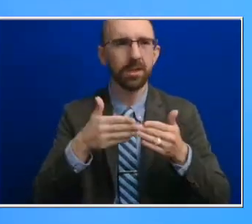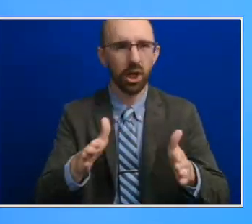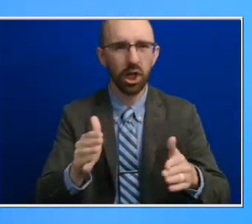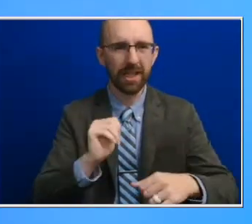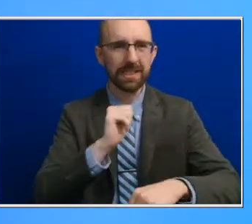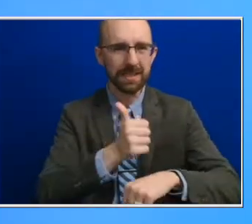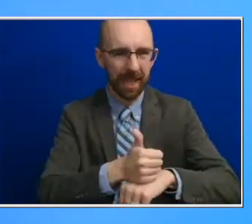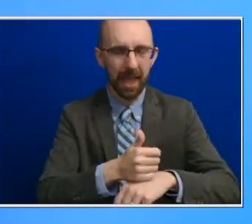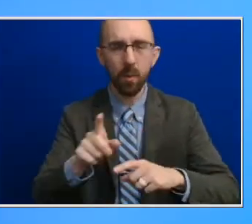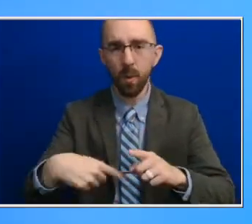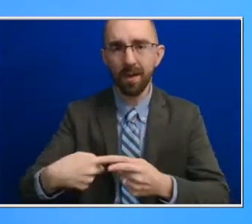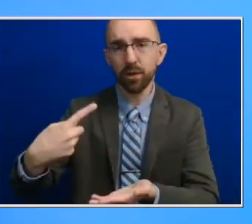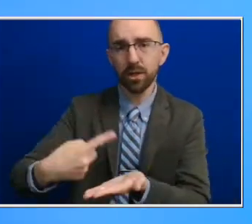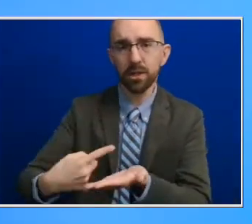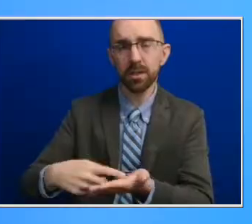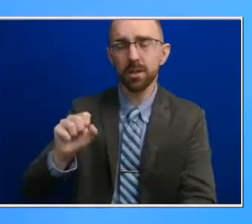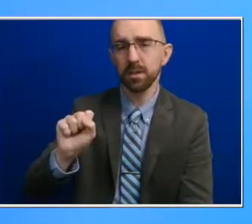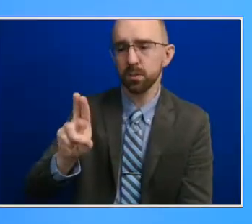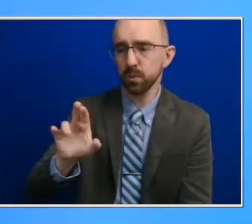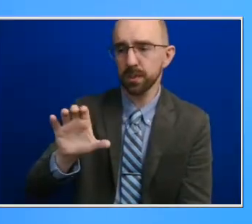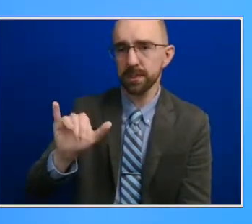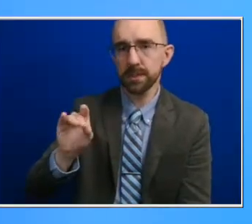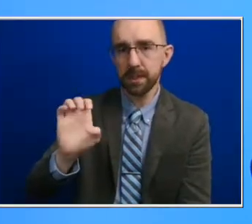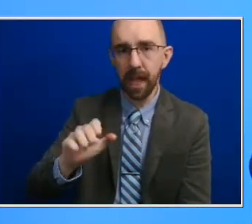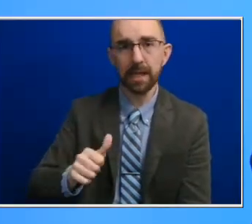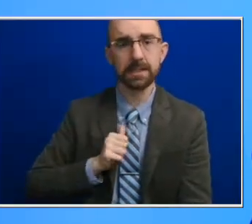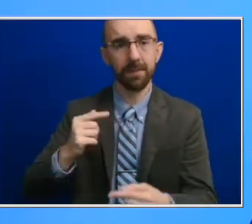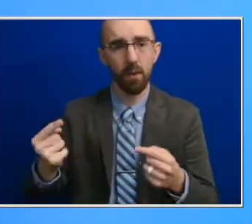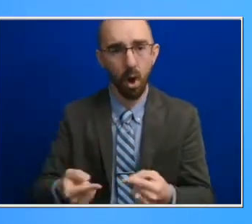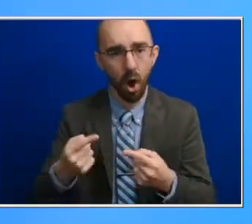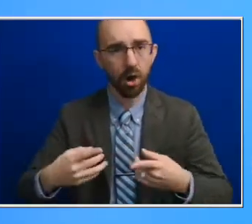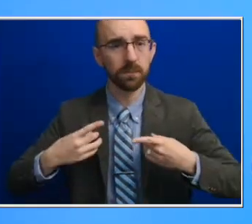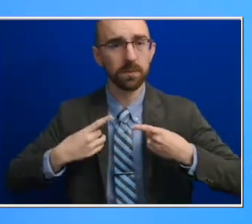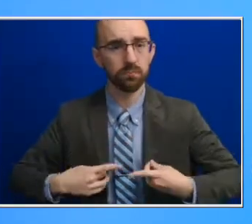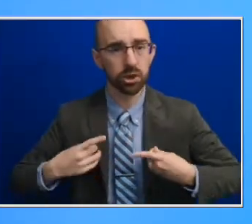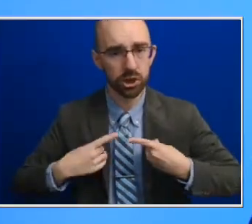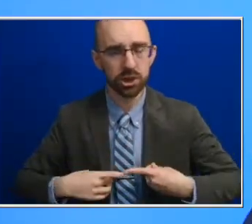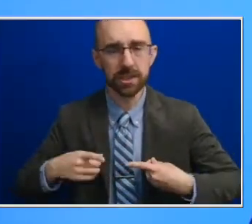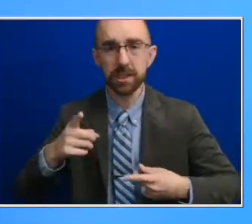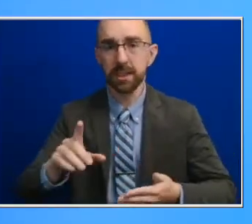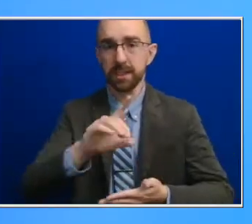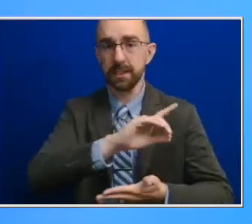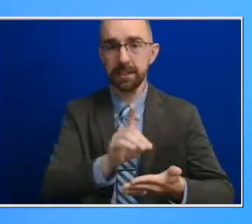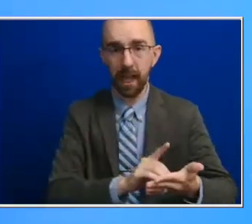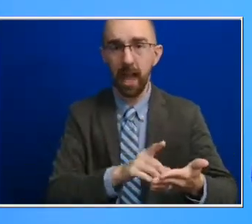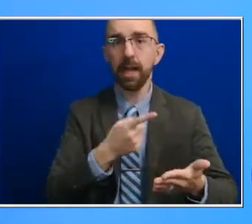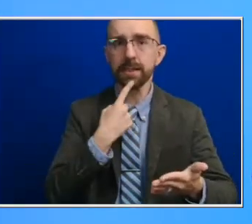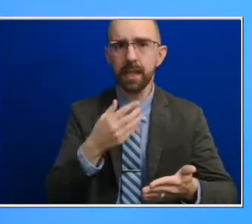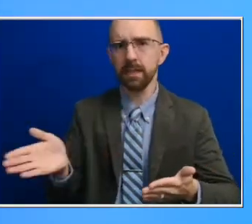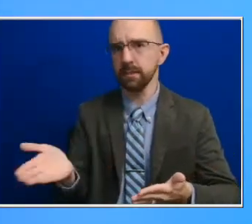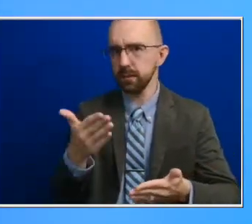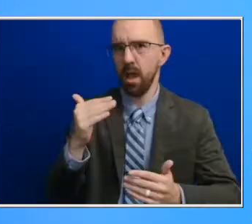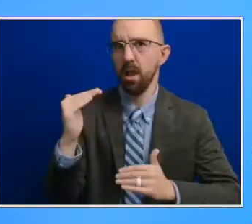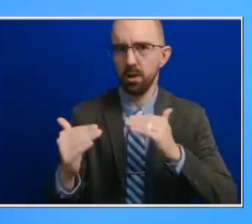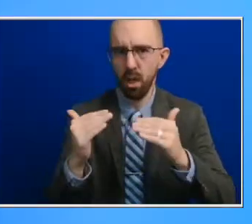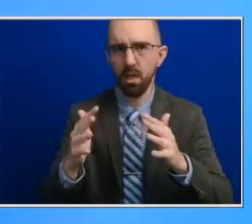suicide, self-harm, feelings of significant depression, are designed to say, please go see an adult, please go speak with an individual,